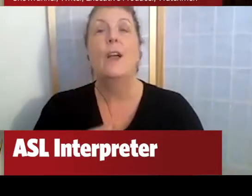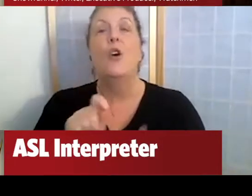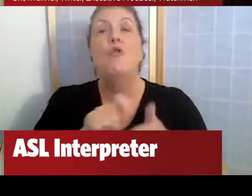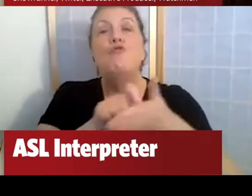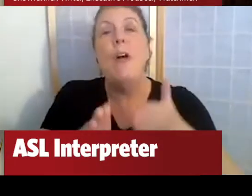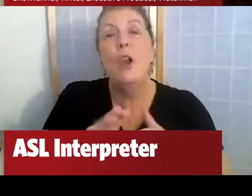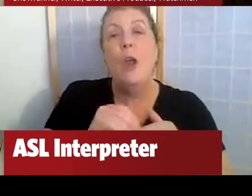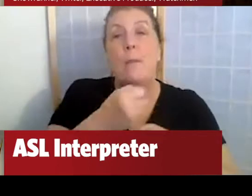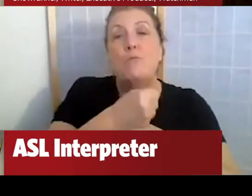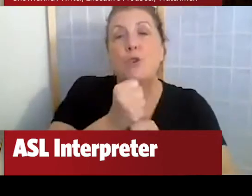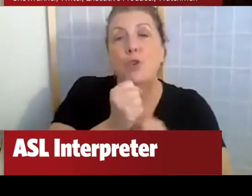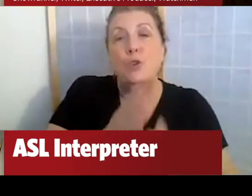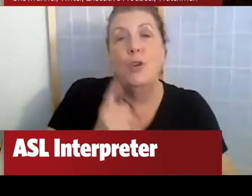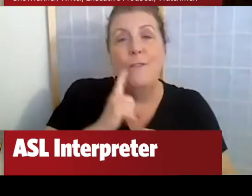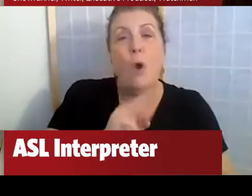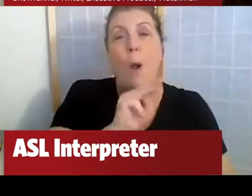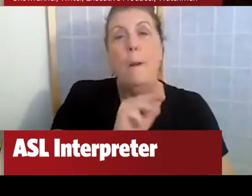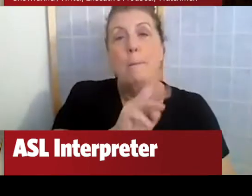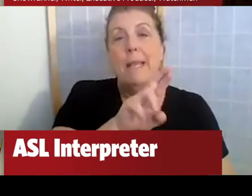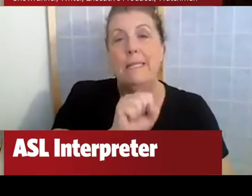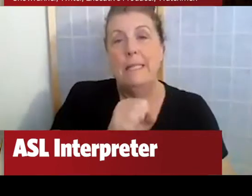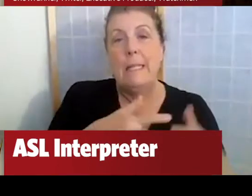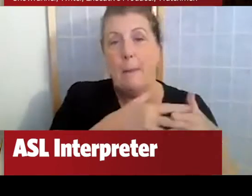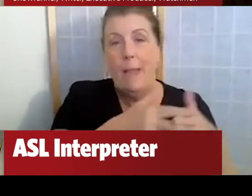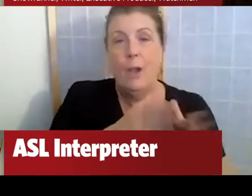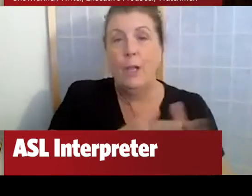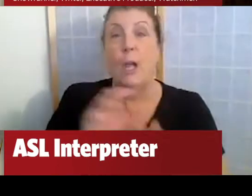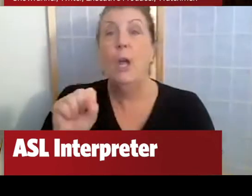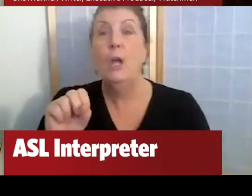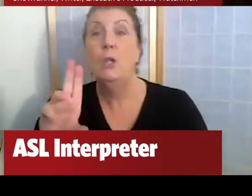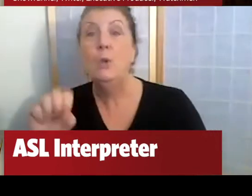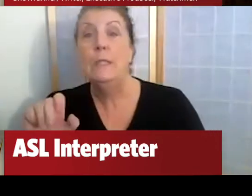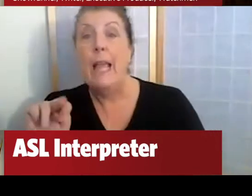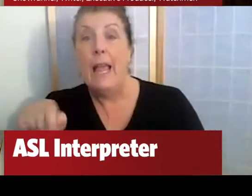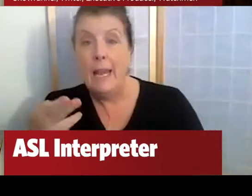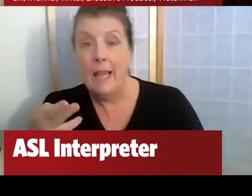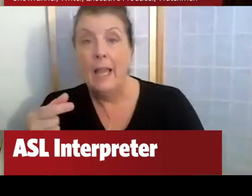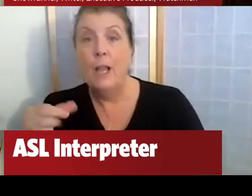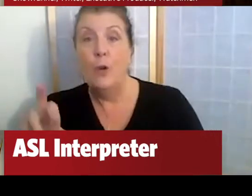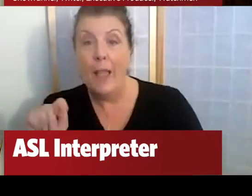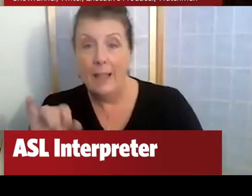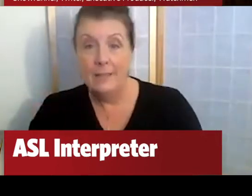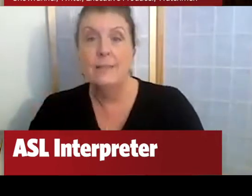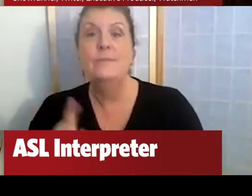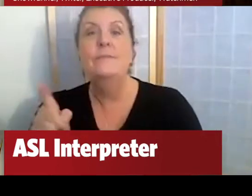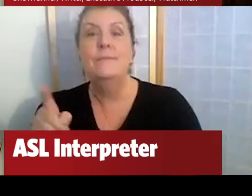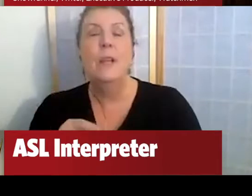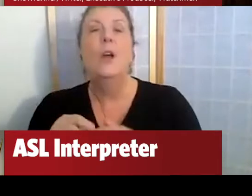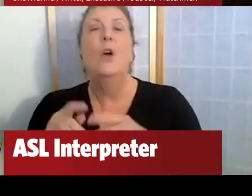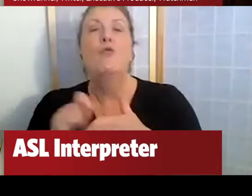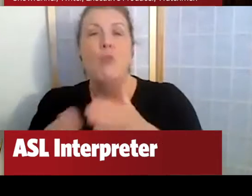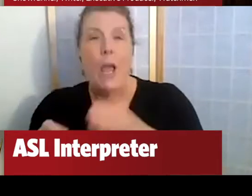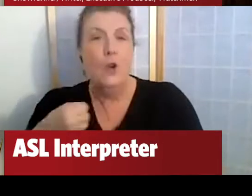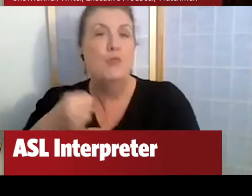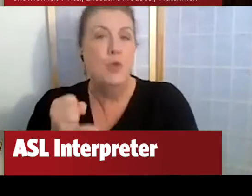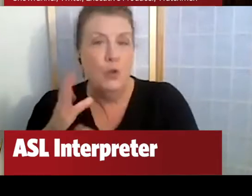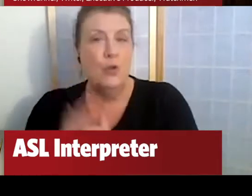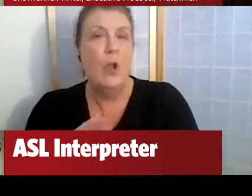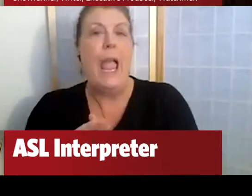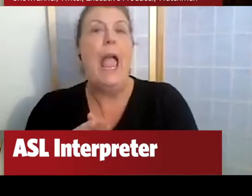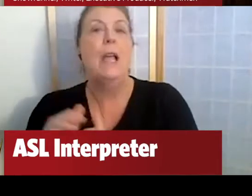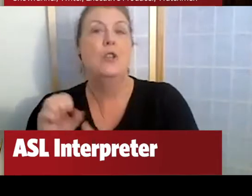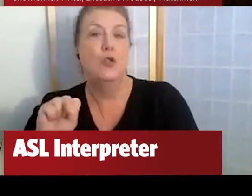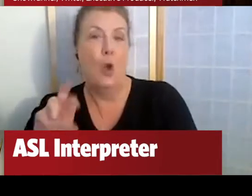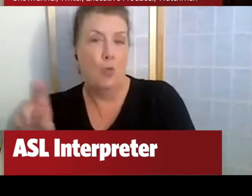FX. Susannah Grant, writer, co-creator, executive producer, and showrunner of Netflix's Unbelievable. Cor Jefferson, writer